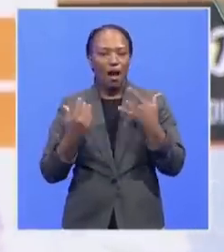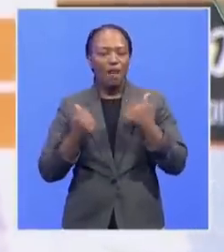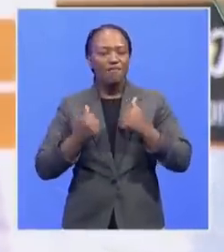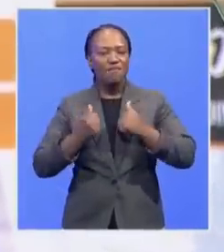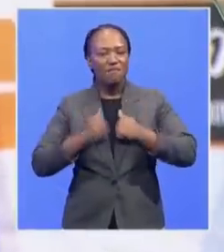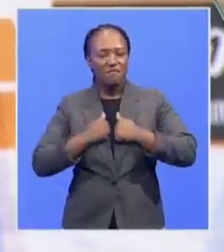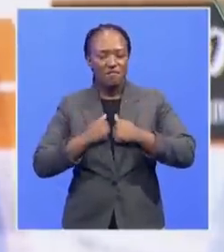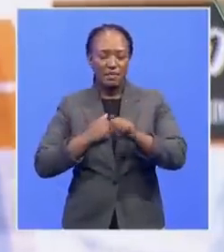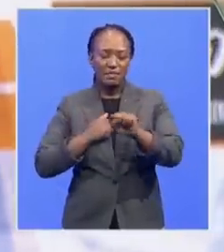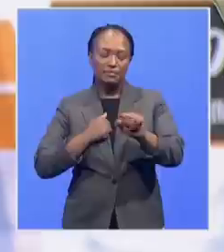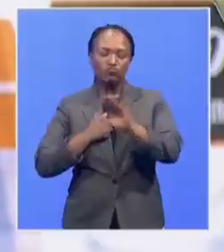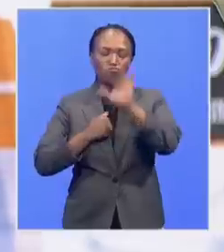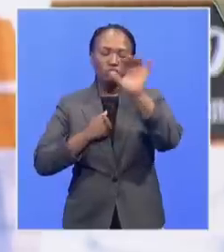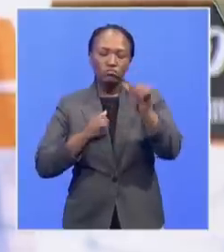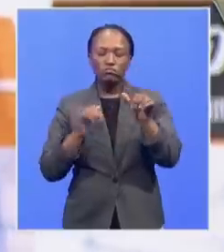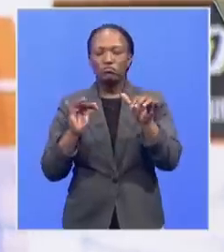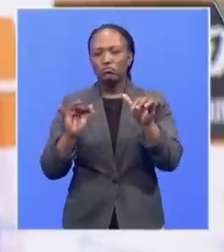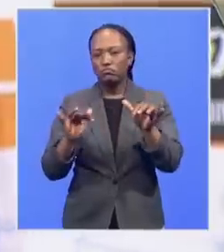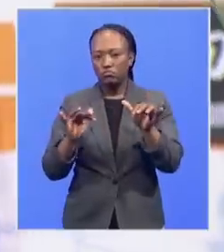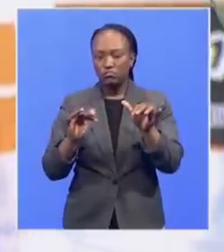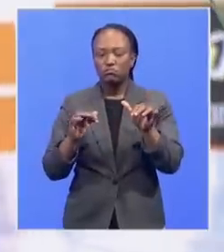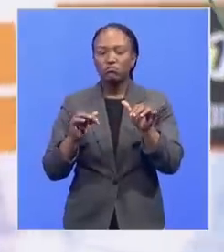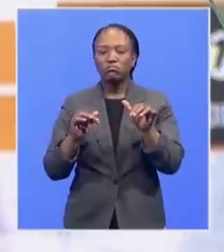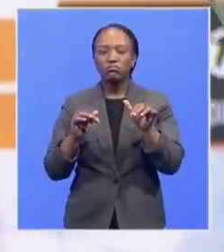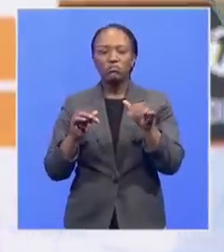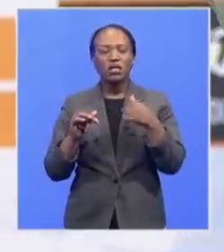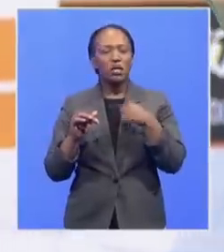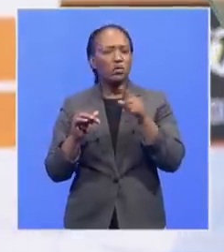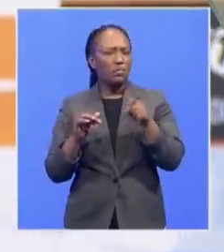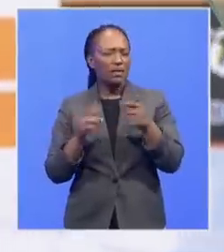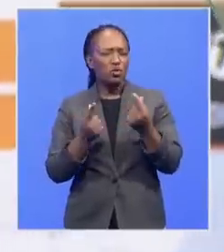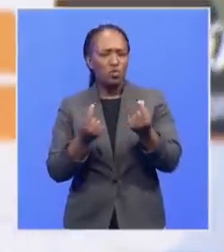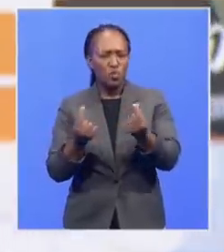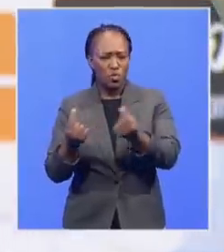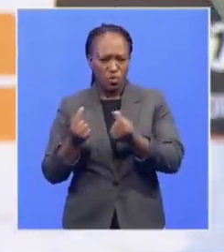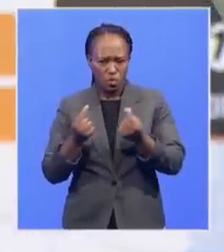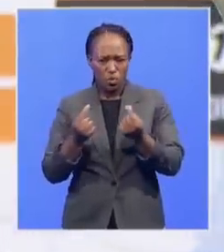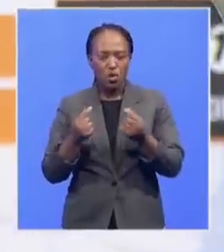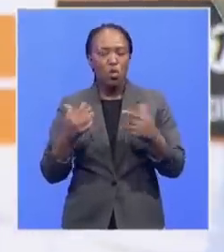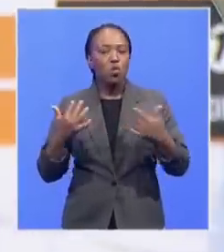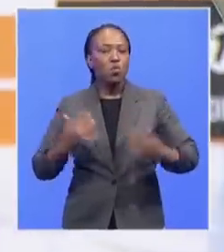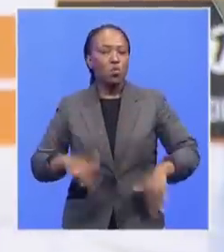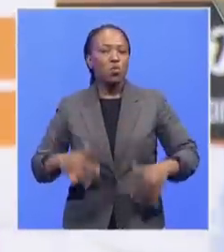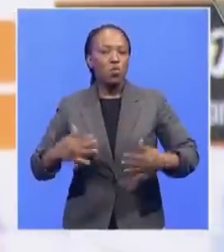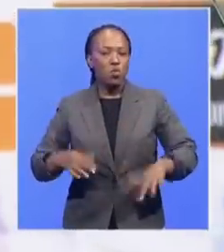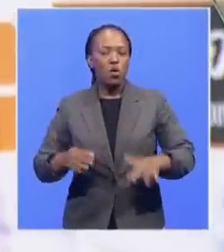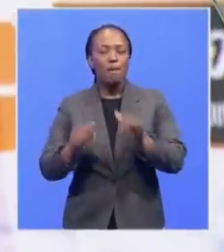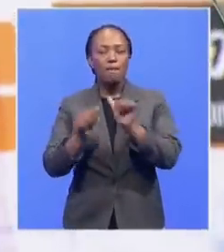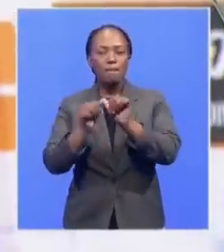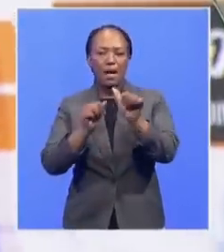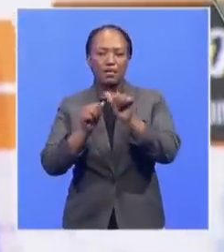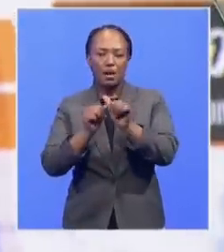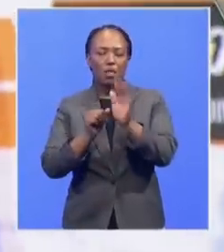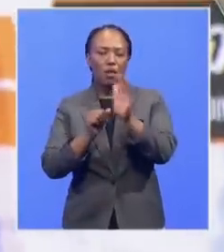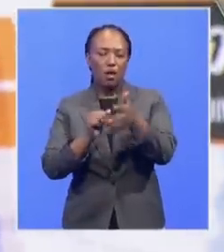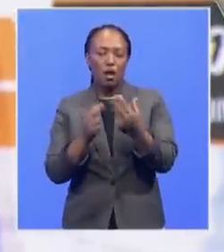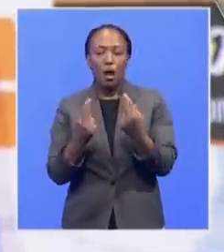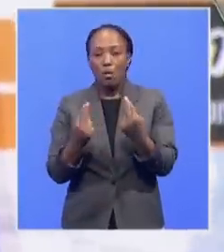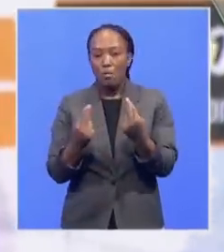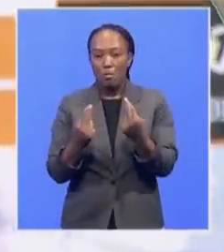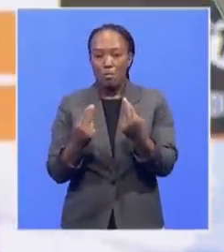Africans and what we have to deal with will be much better than what it